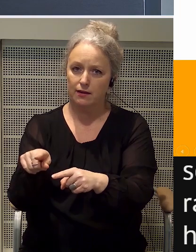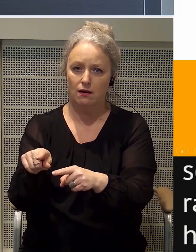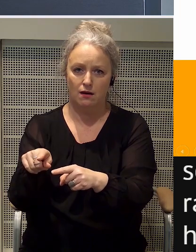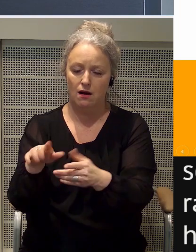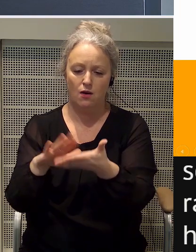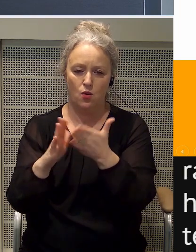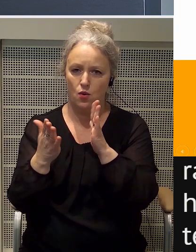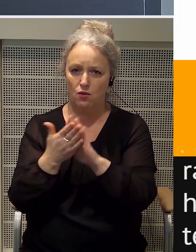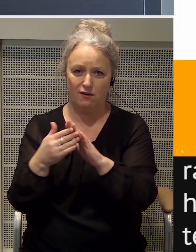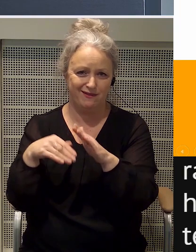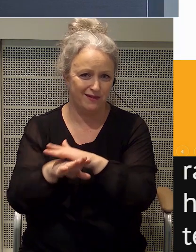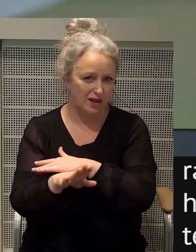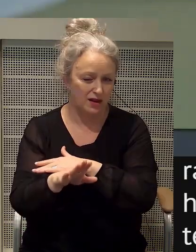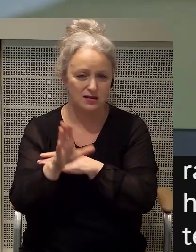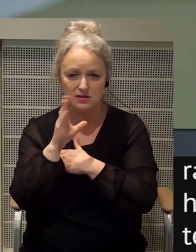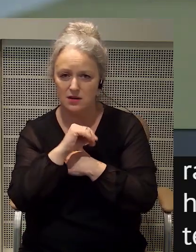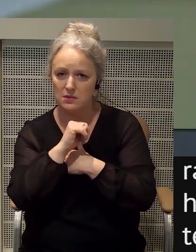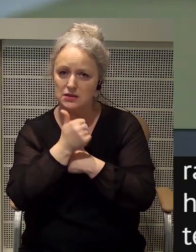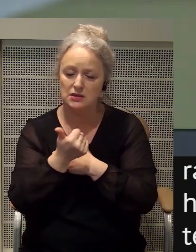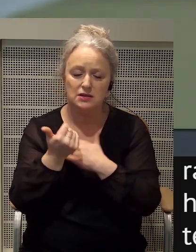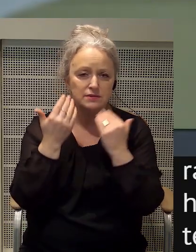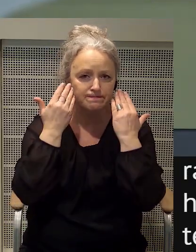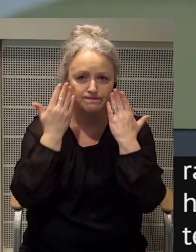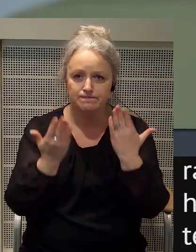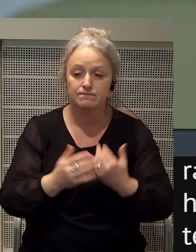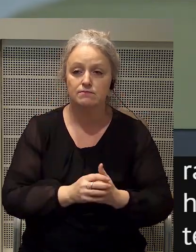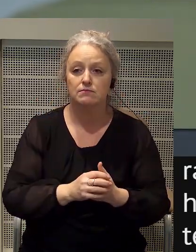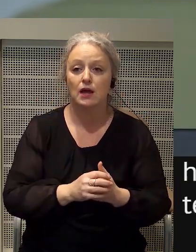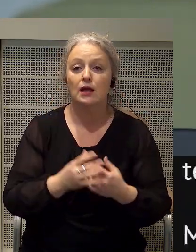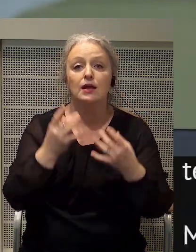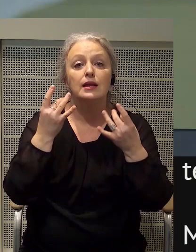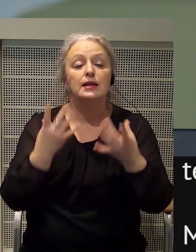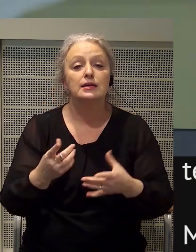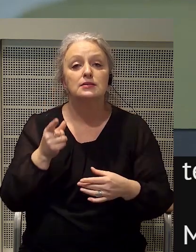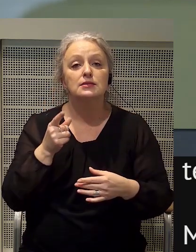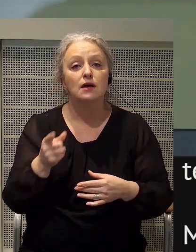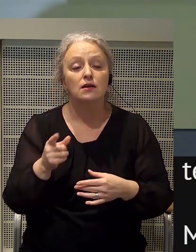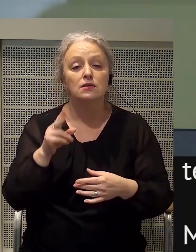year, Kaia was taken to the hospital with